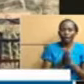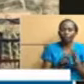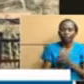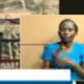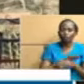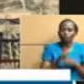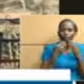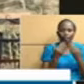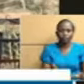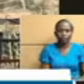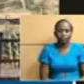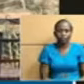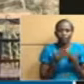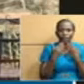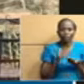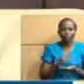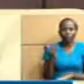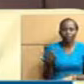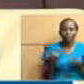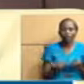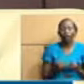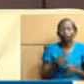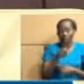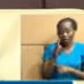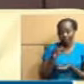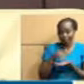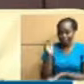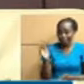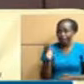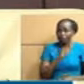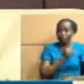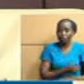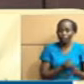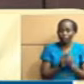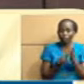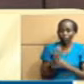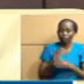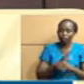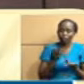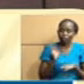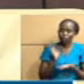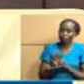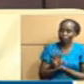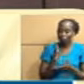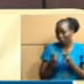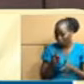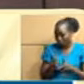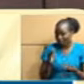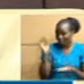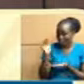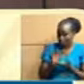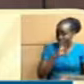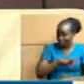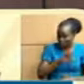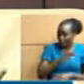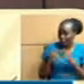you. Thank you very much. We will ask if women entrepreneurs have not been laying off people or sending people into redundancy, reducing salaries, and